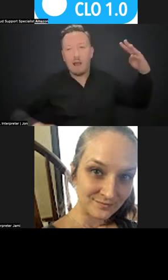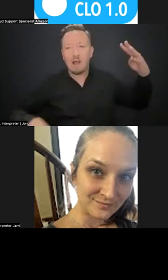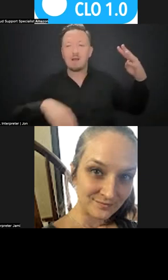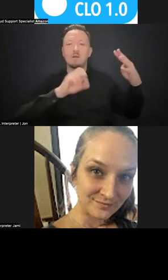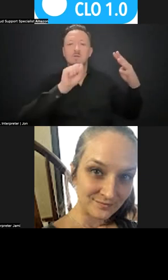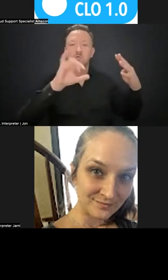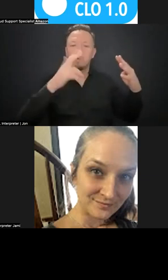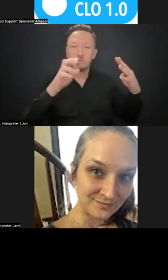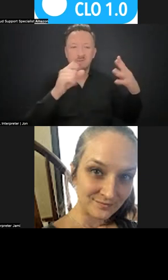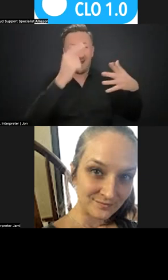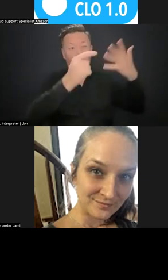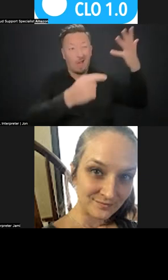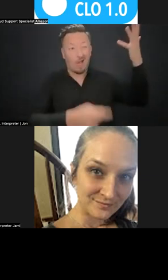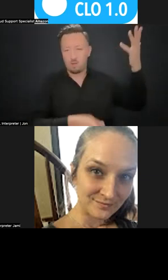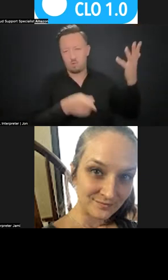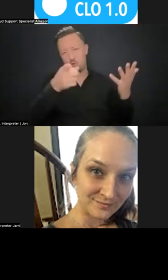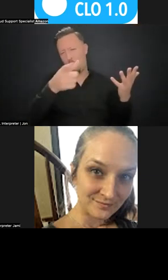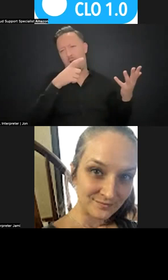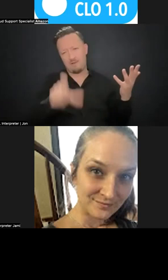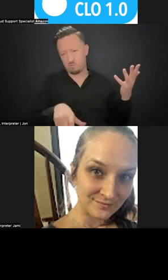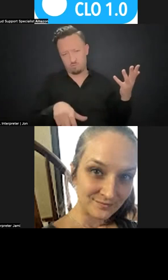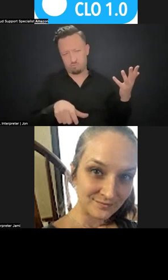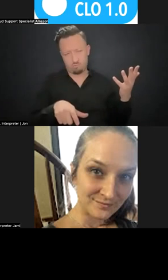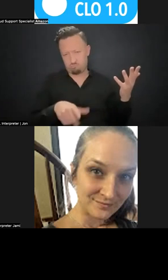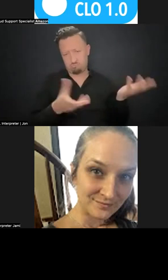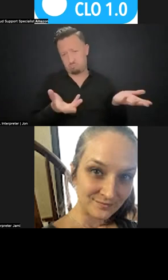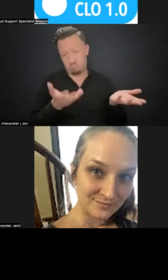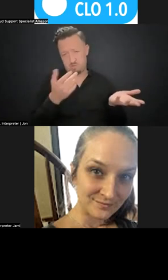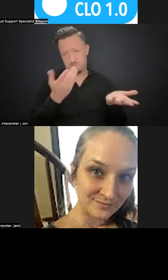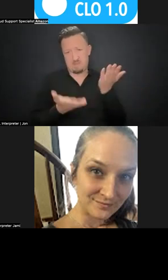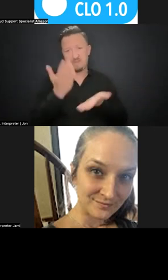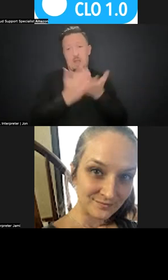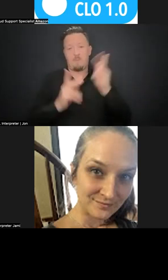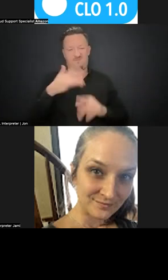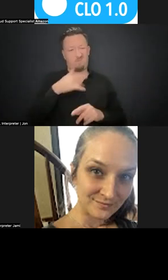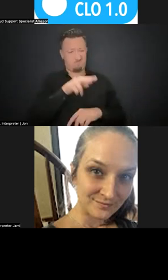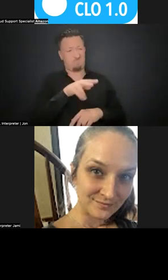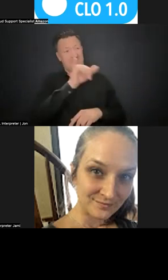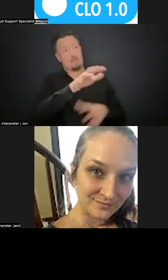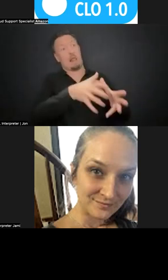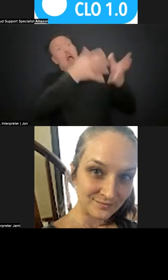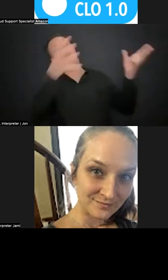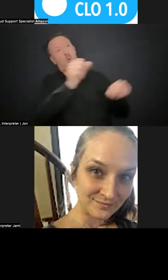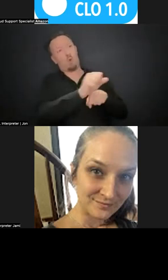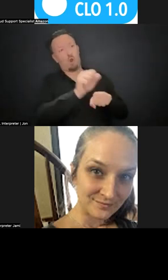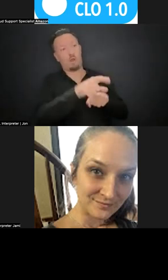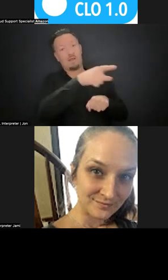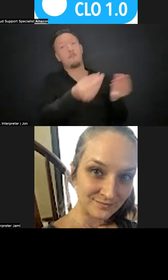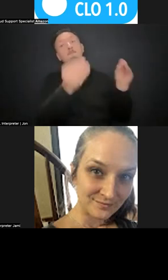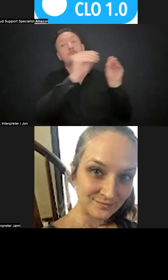all this, why do it? And it's more cost effective